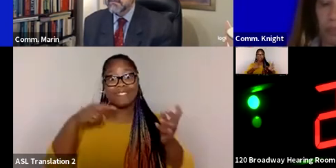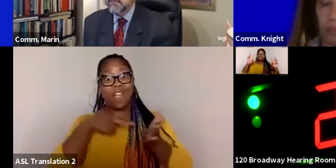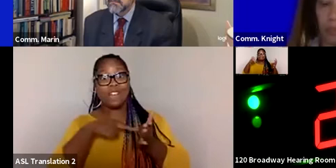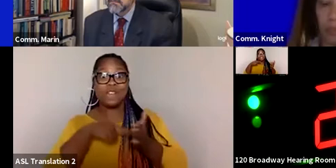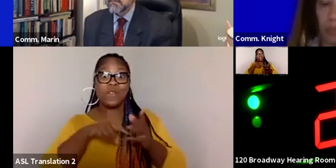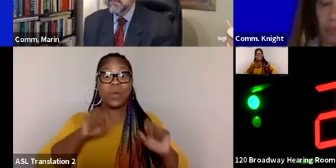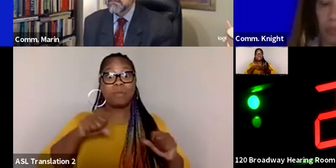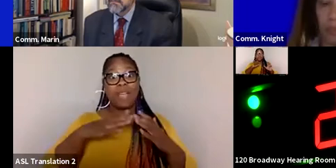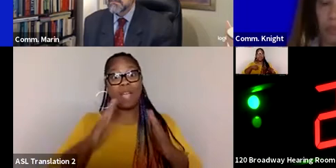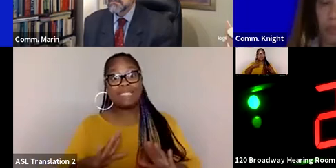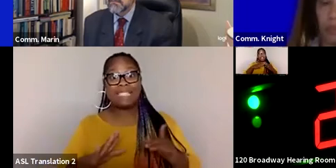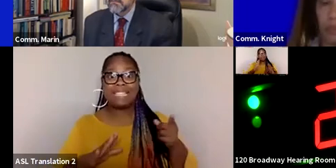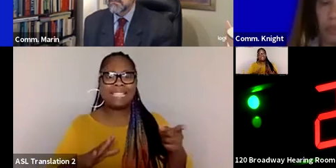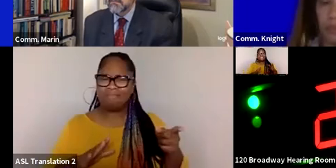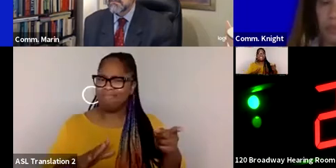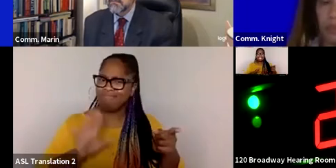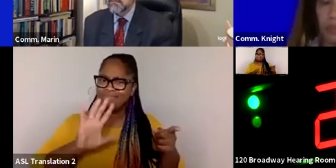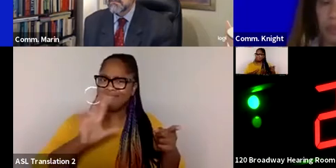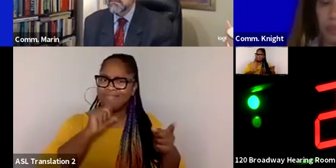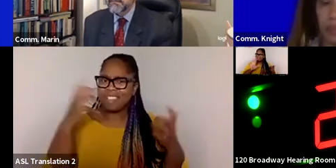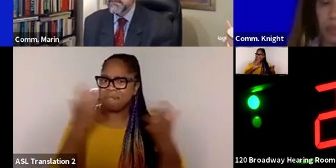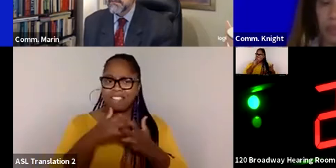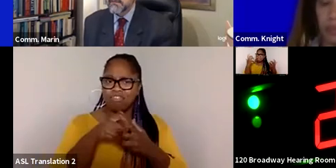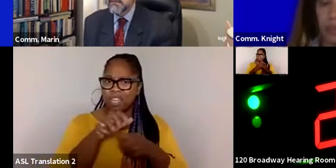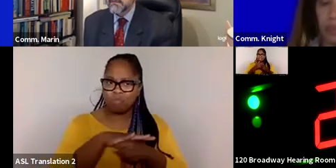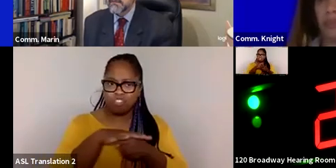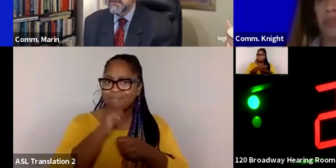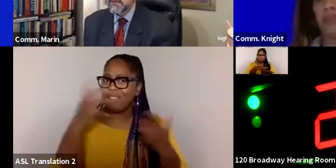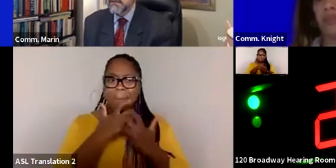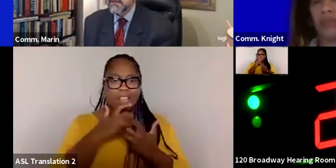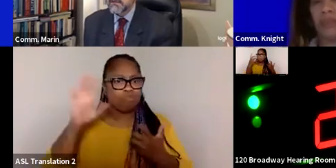this project doesn't address the neighborhood or Brooklyn as a whole.